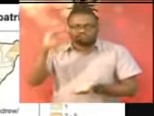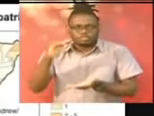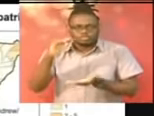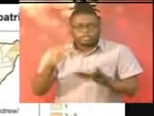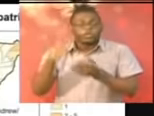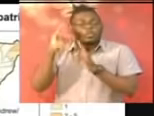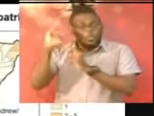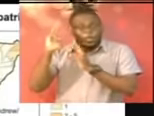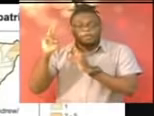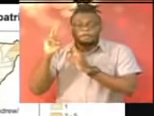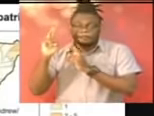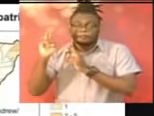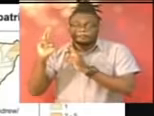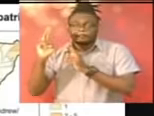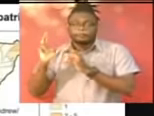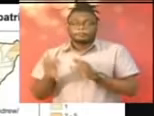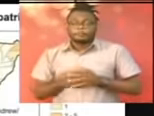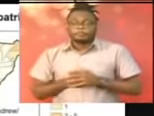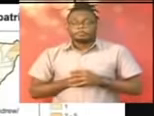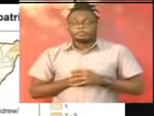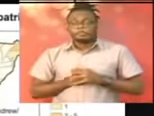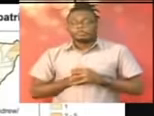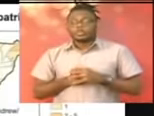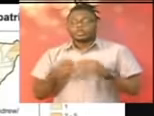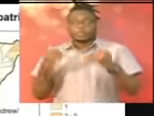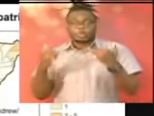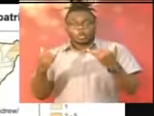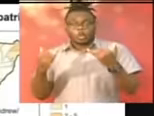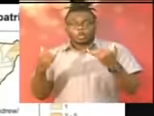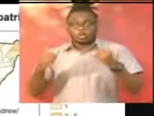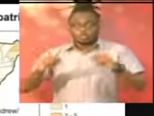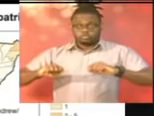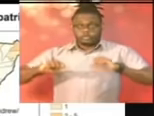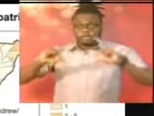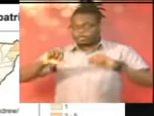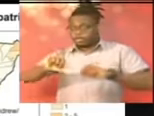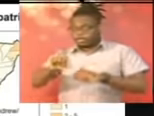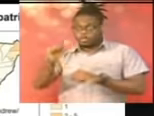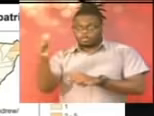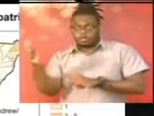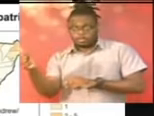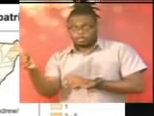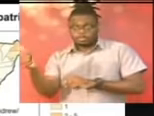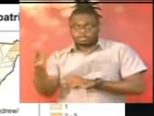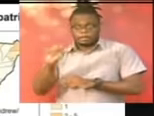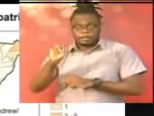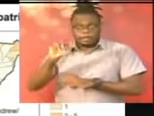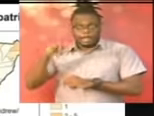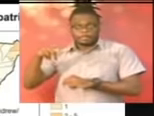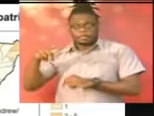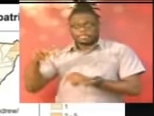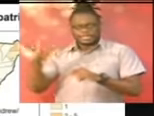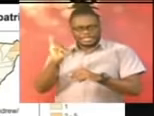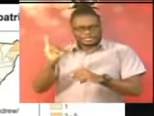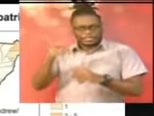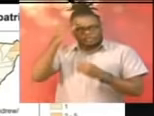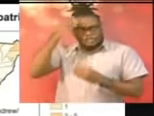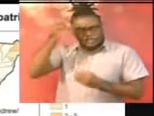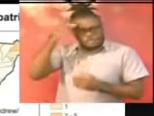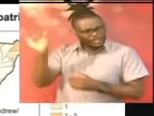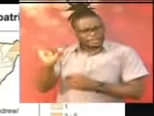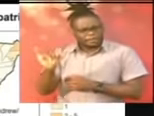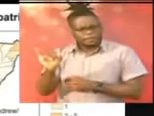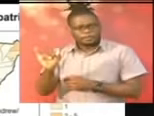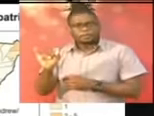map, we look at the same information which we presented earlier. We look at the